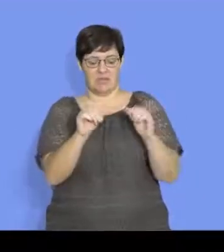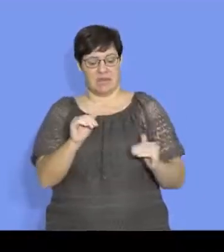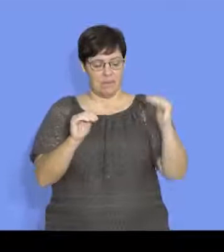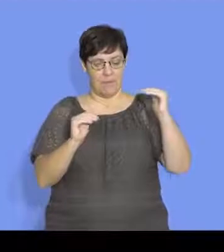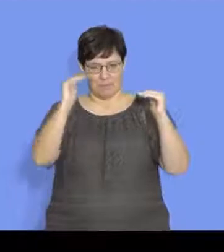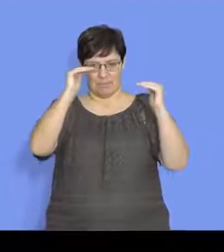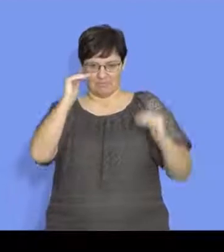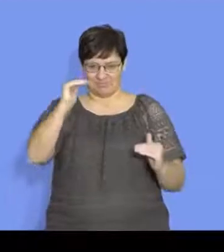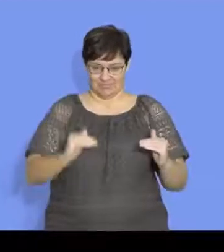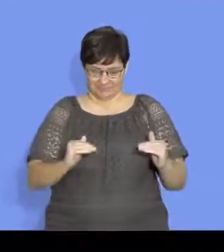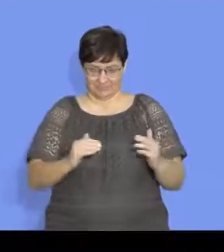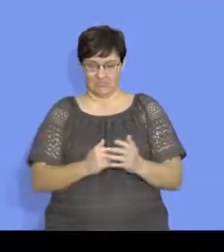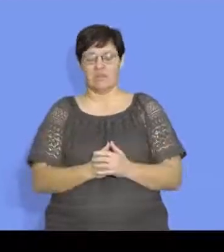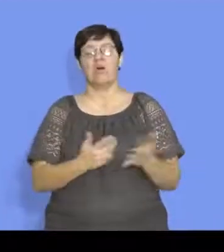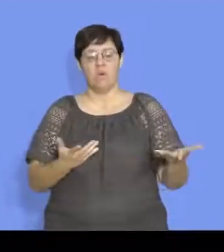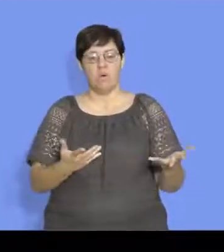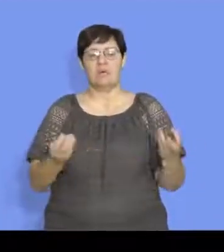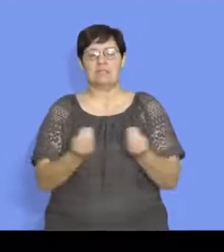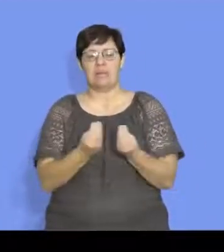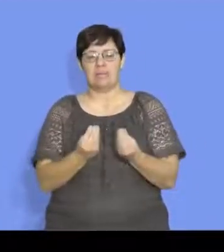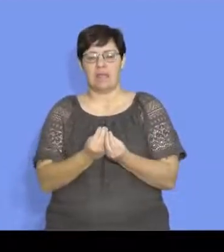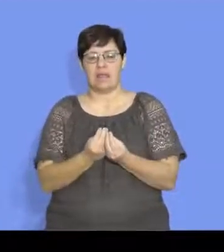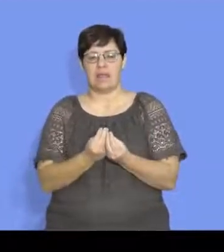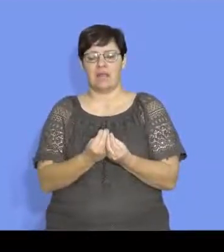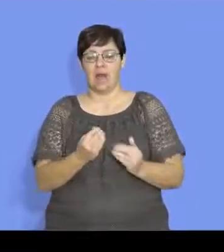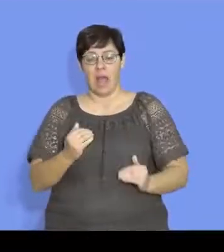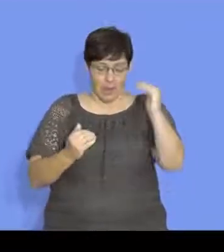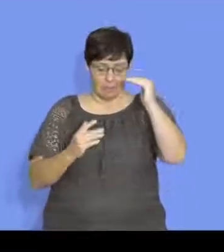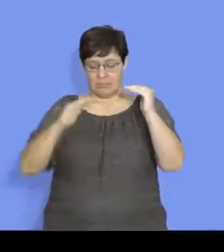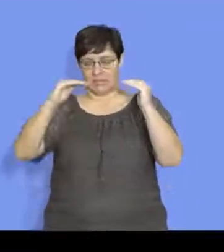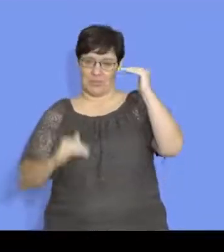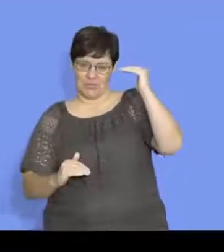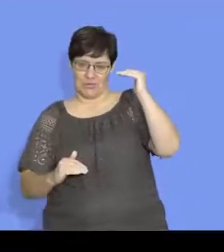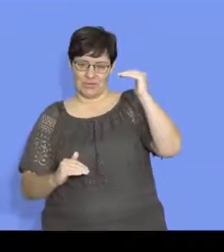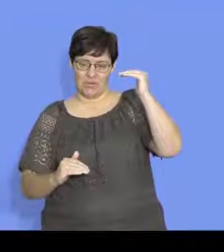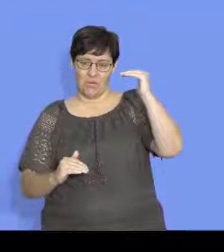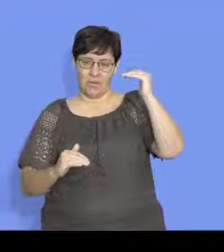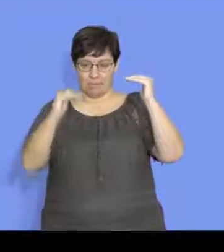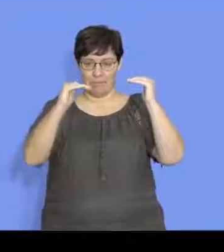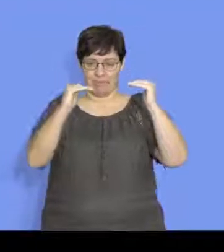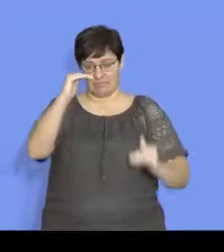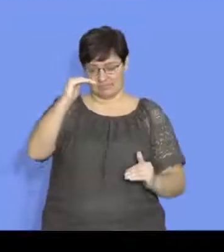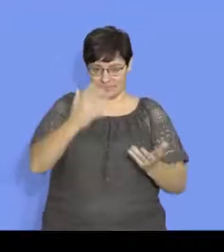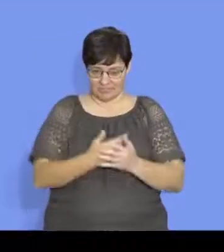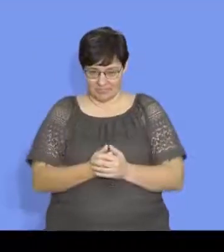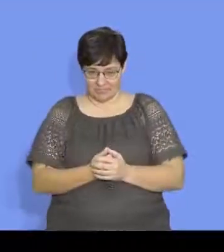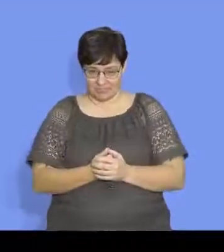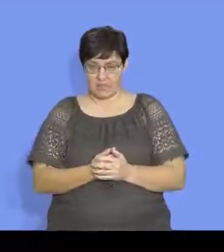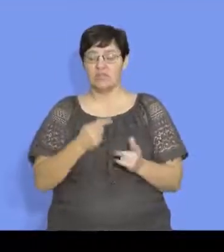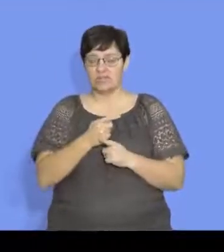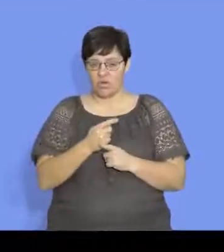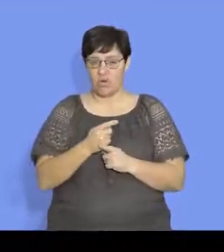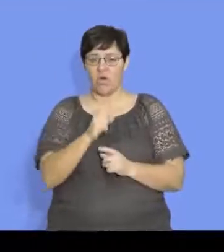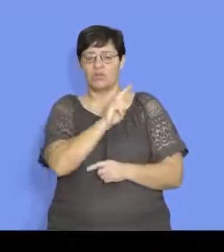about something that is inversely proportional. We haven't really mentioned the squared relationship. We're going to talk about that today, but the